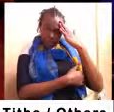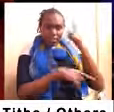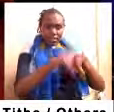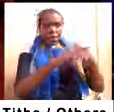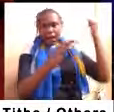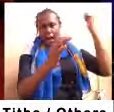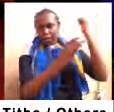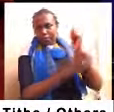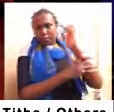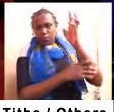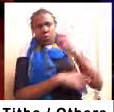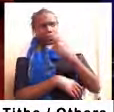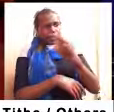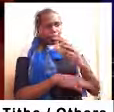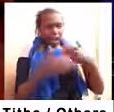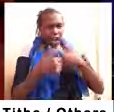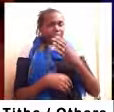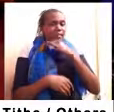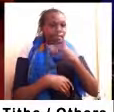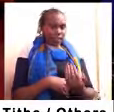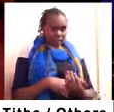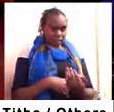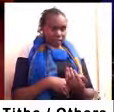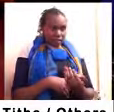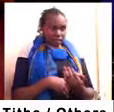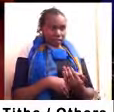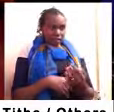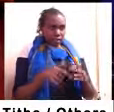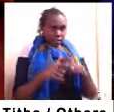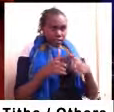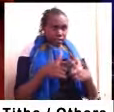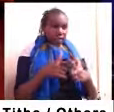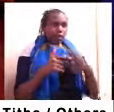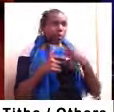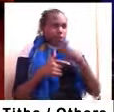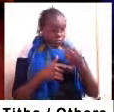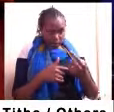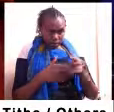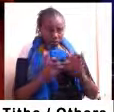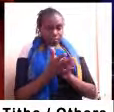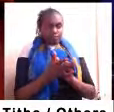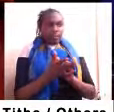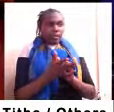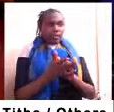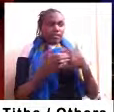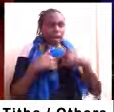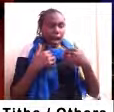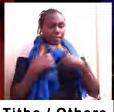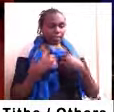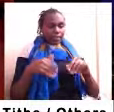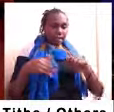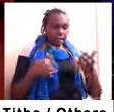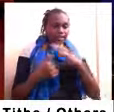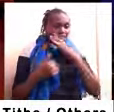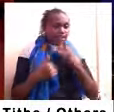going to receive a son, he went and lived with Hagar. After that, they bore Ishmael. And